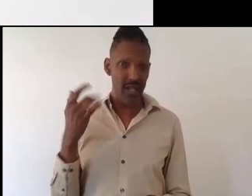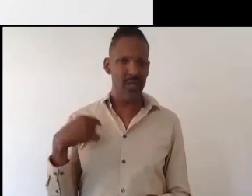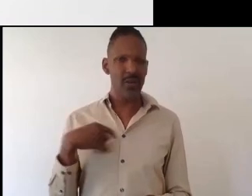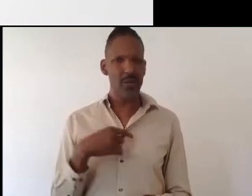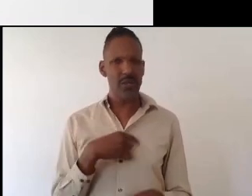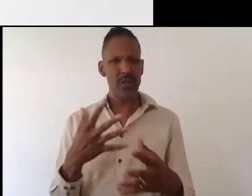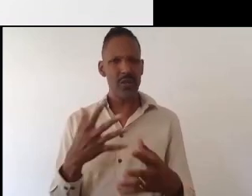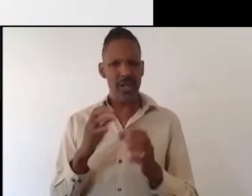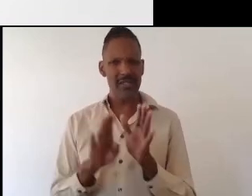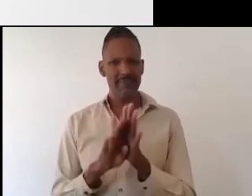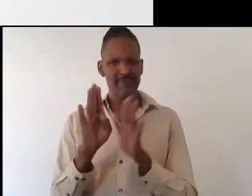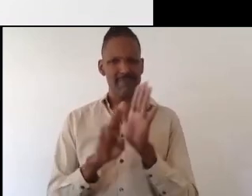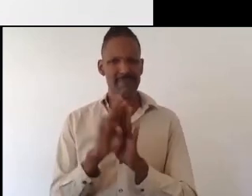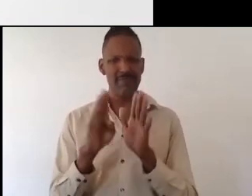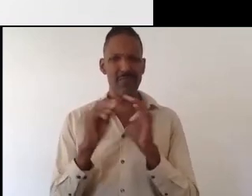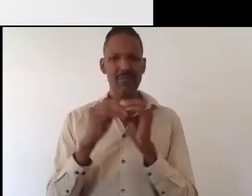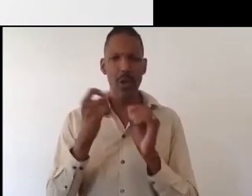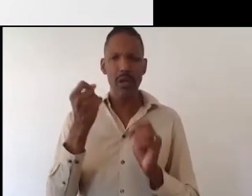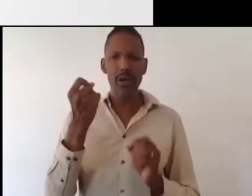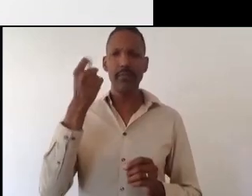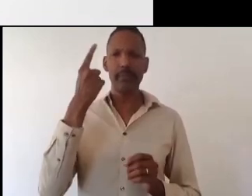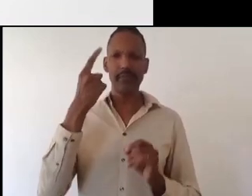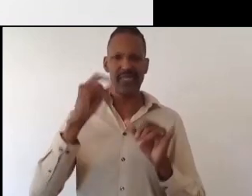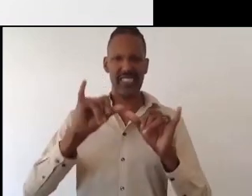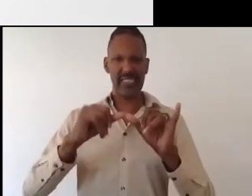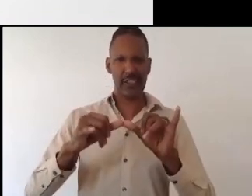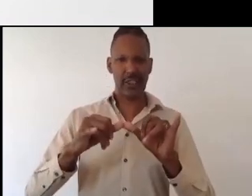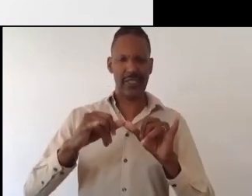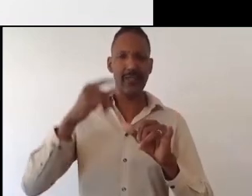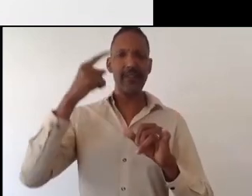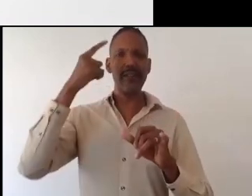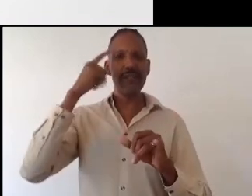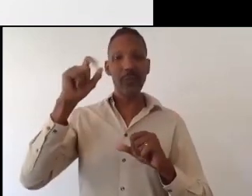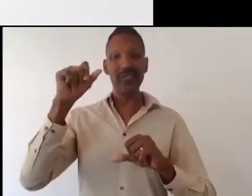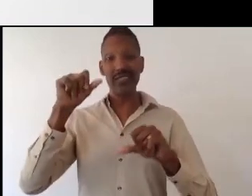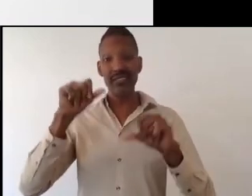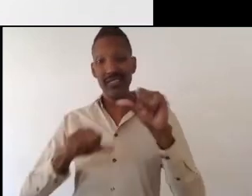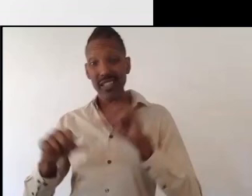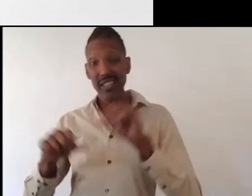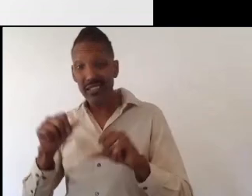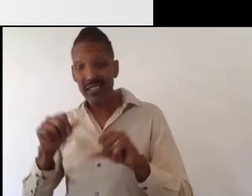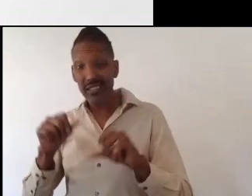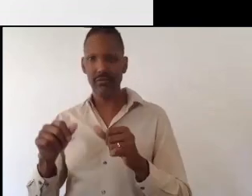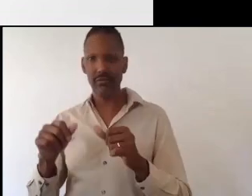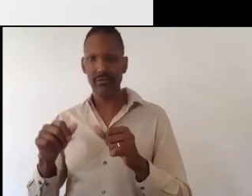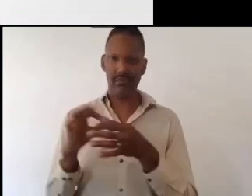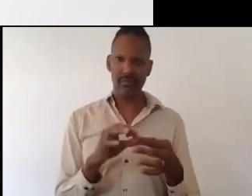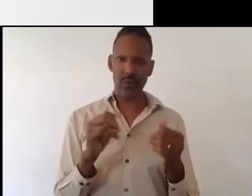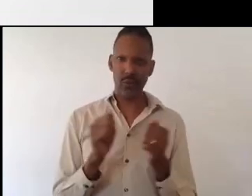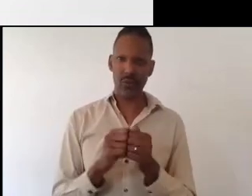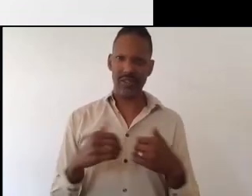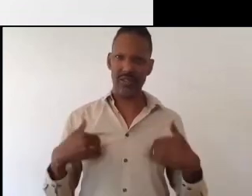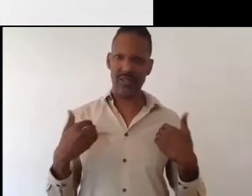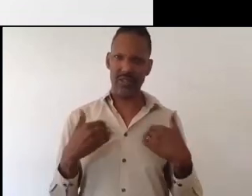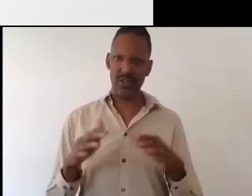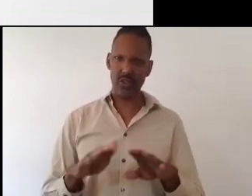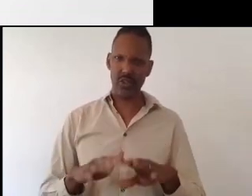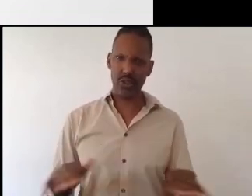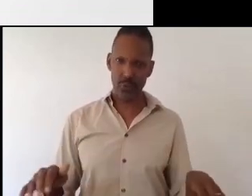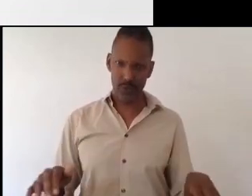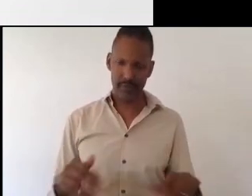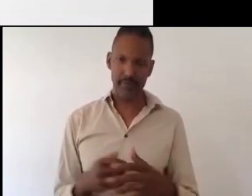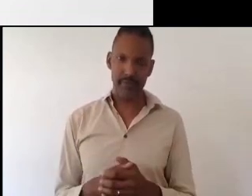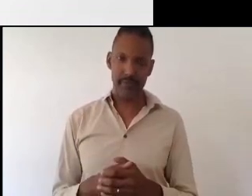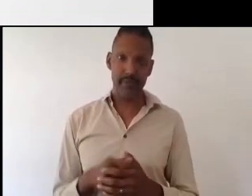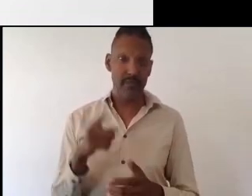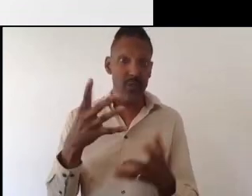of science and engineering in infants, toddlers, and preschool age children in these centers. If you want